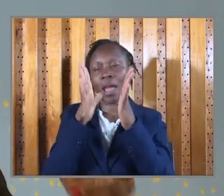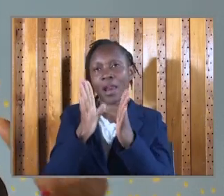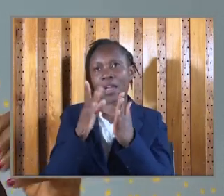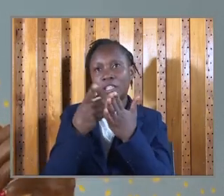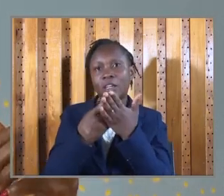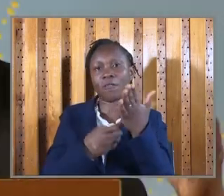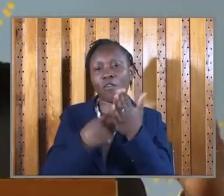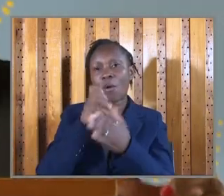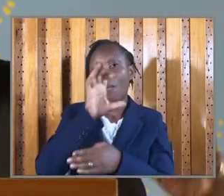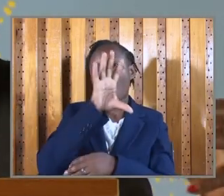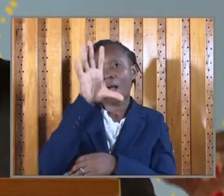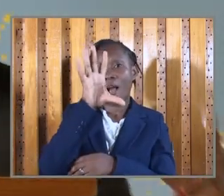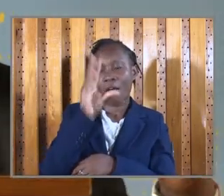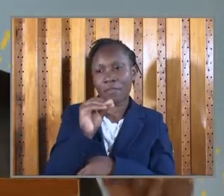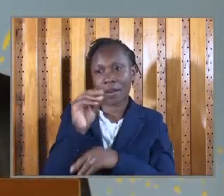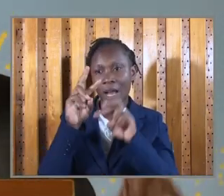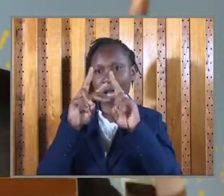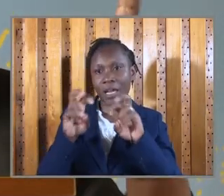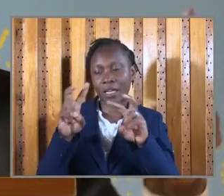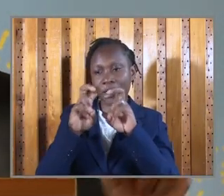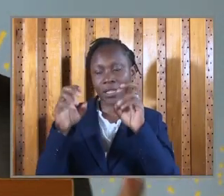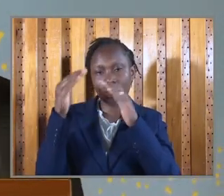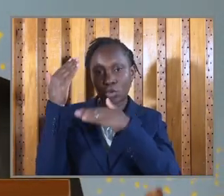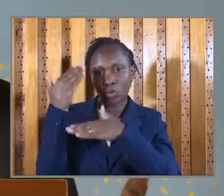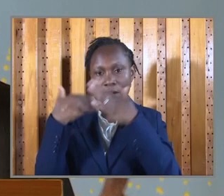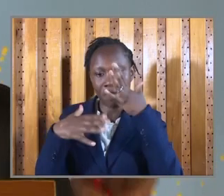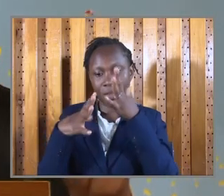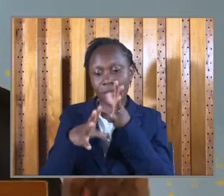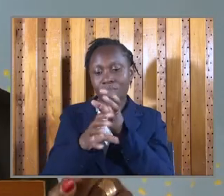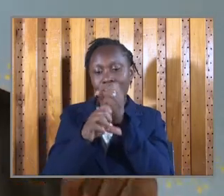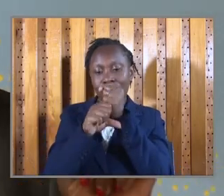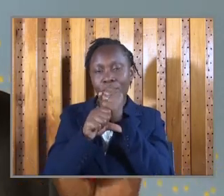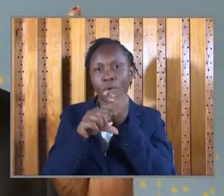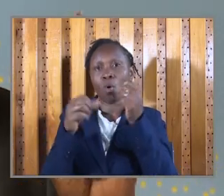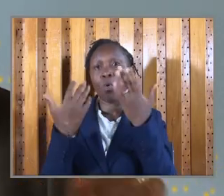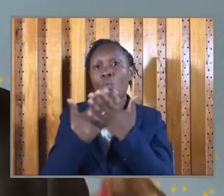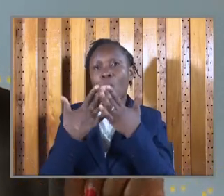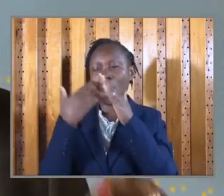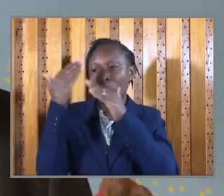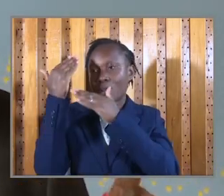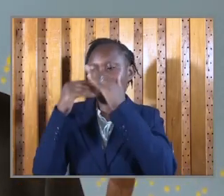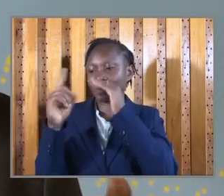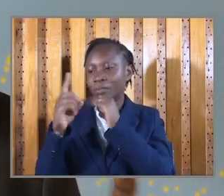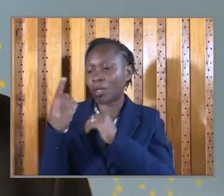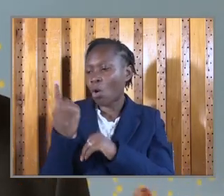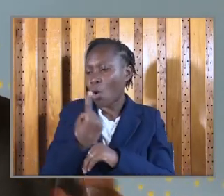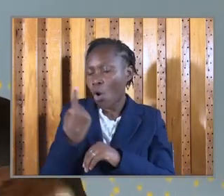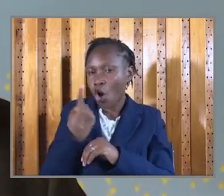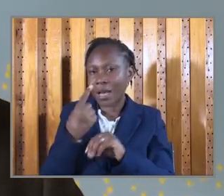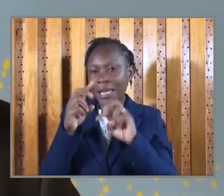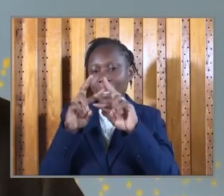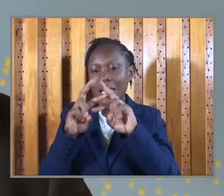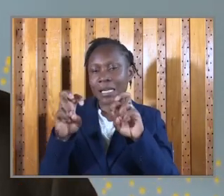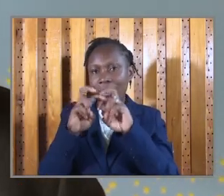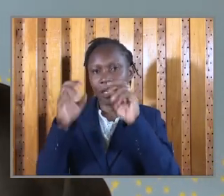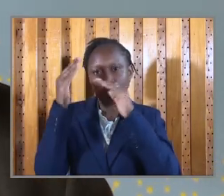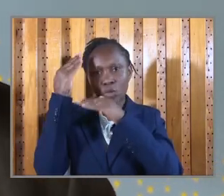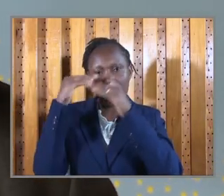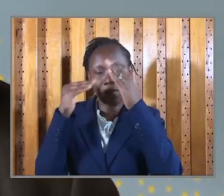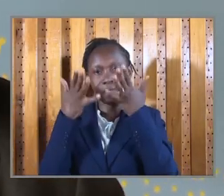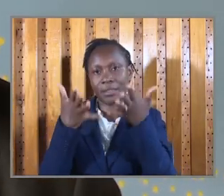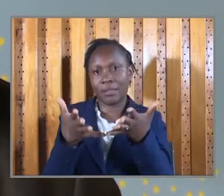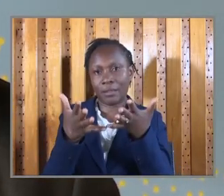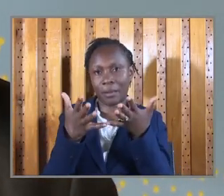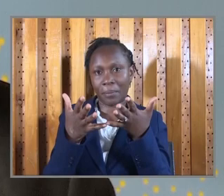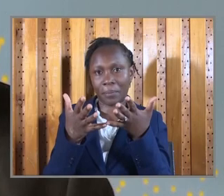the African Research Universities Alliance, where the University of Nairobi is the only research-intensive university that is there,